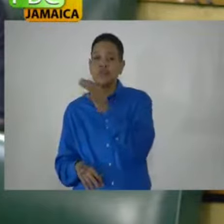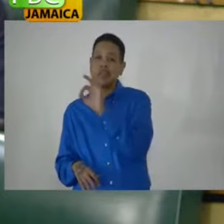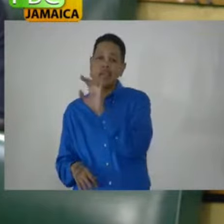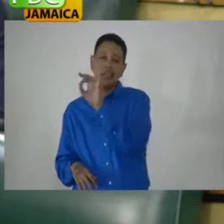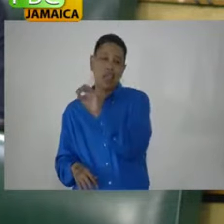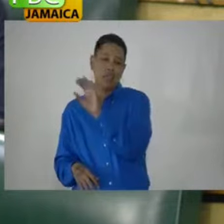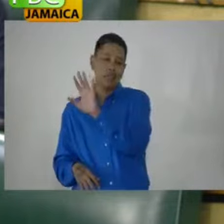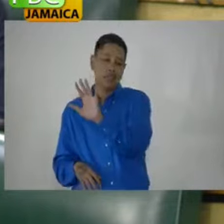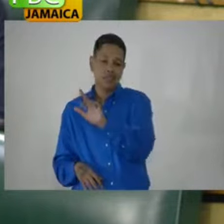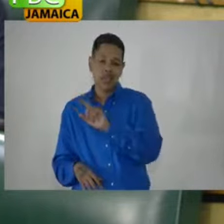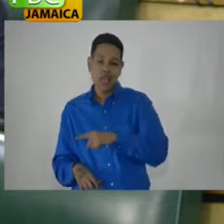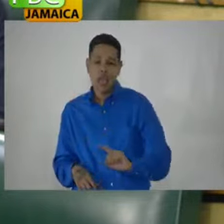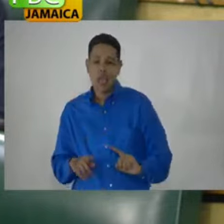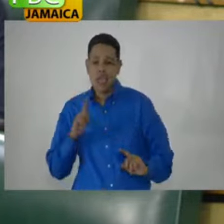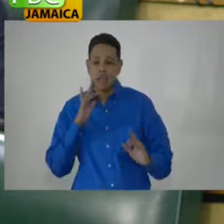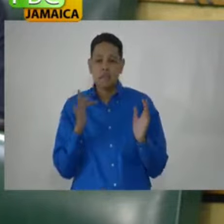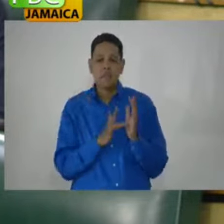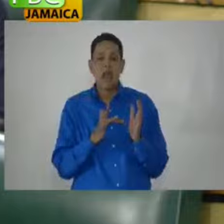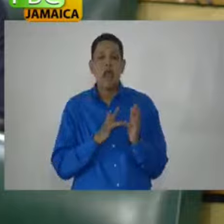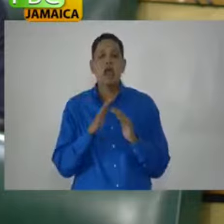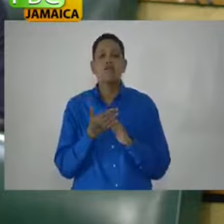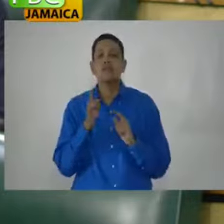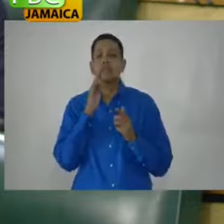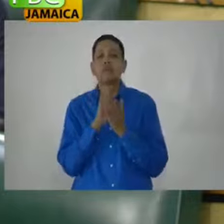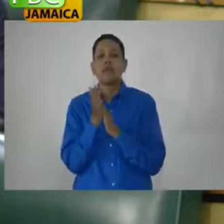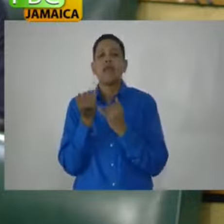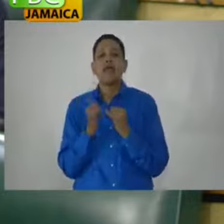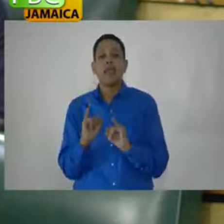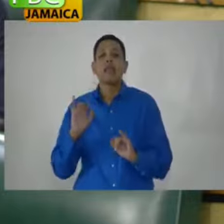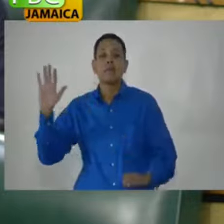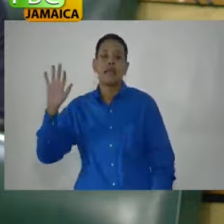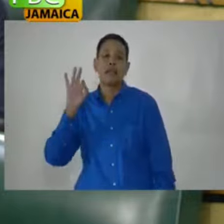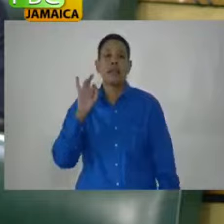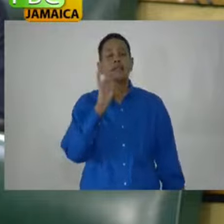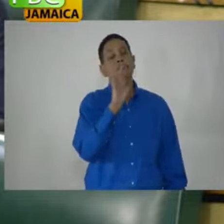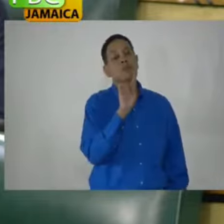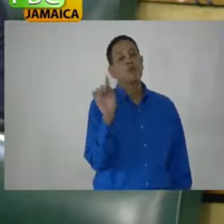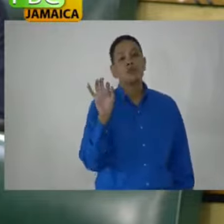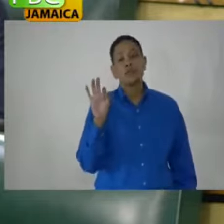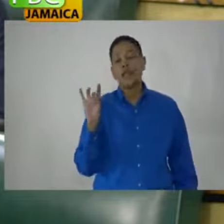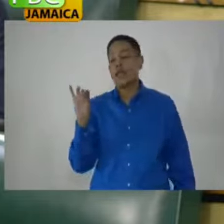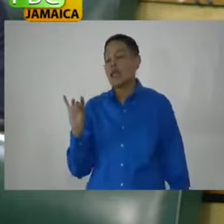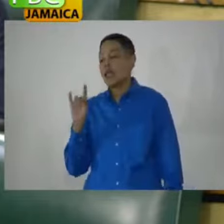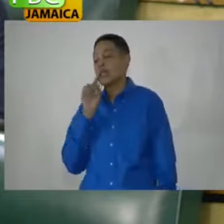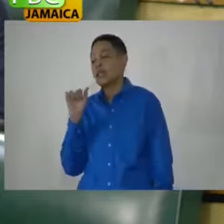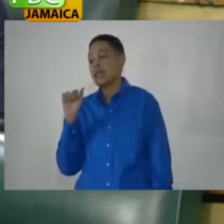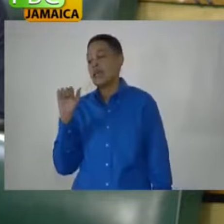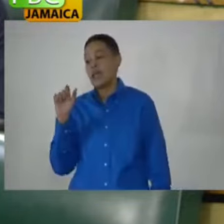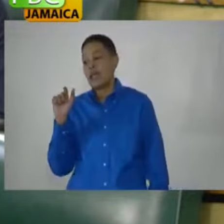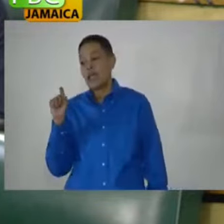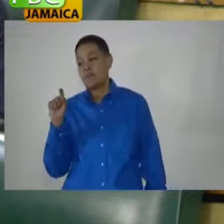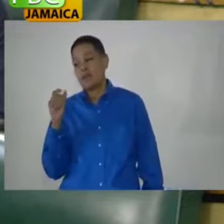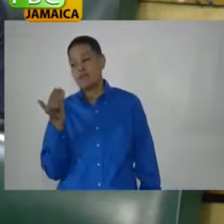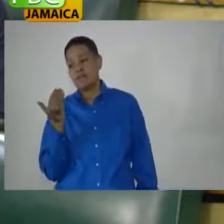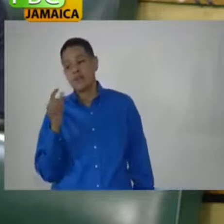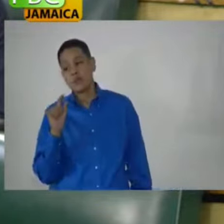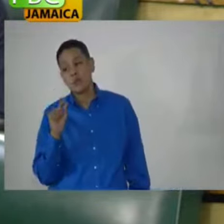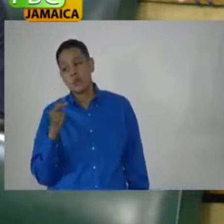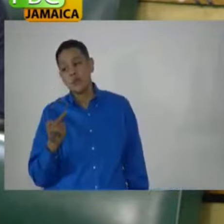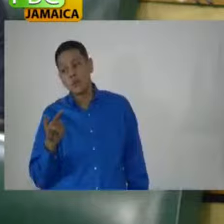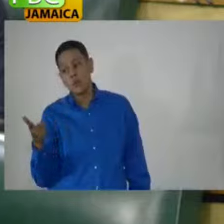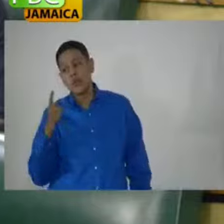the Bank of Jamaica became independent on April 15, 2021.